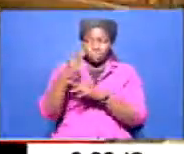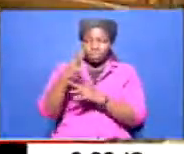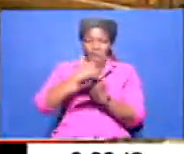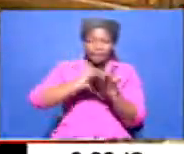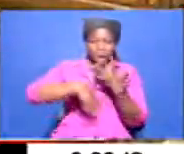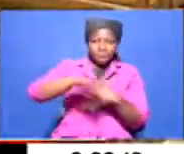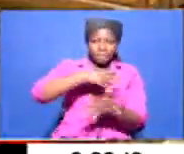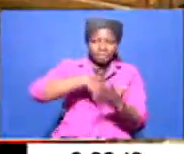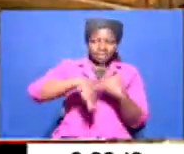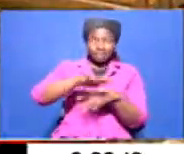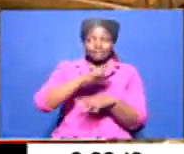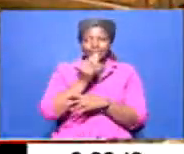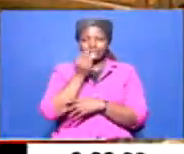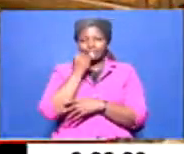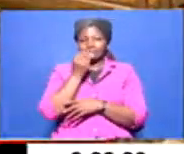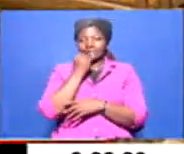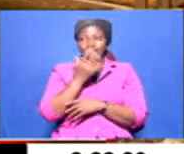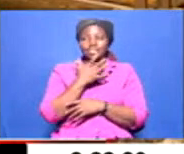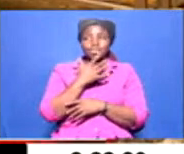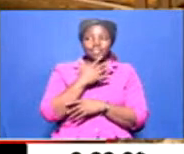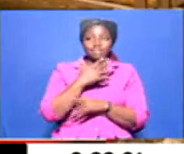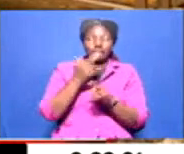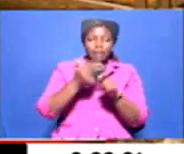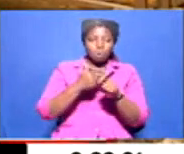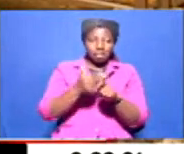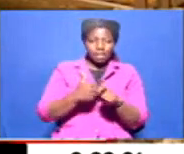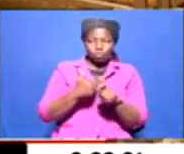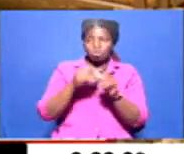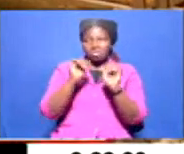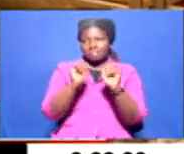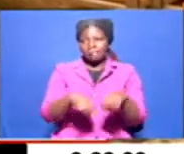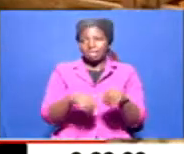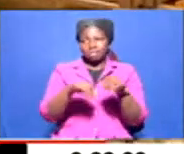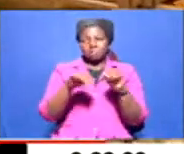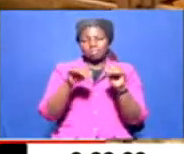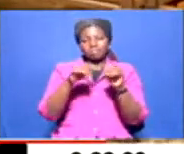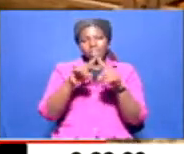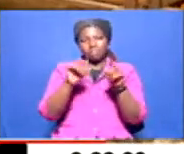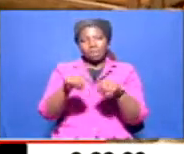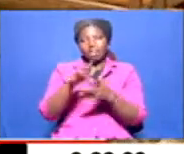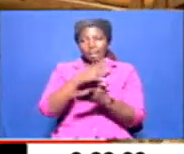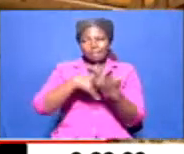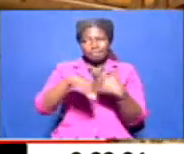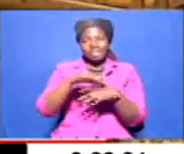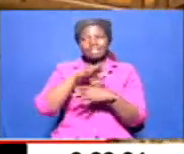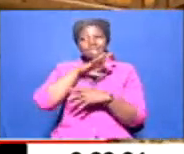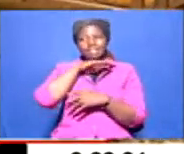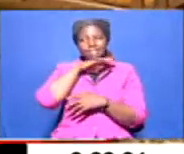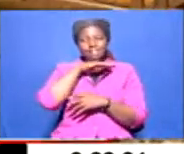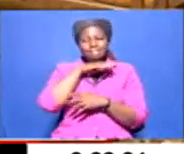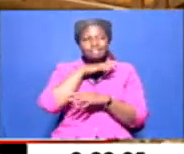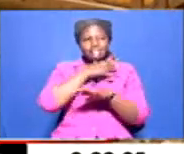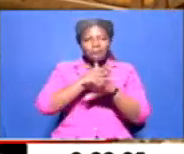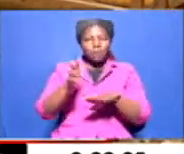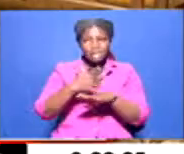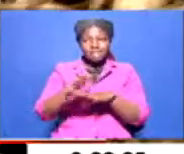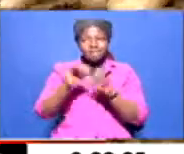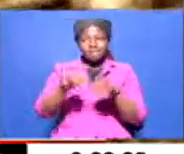still feeding on potato waste, but you can mix the waste. All right. Yeah, so sometimes we do mix the